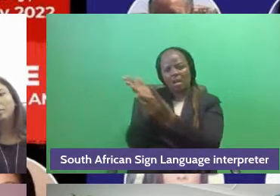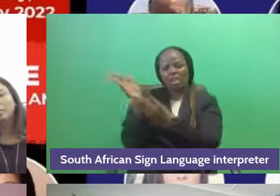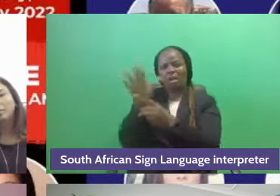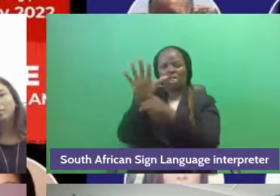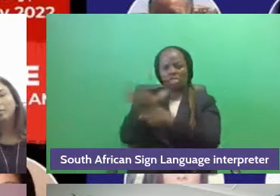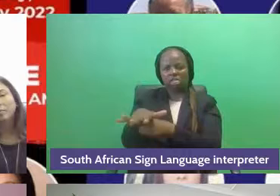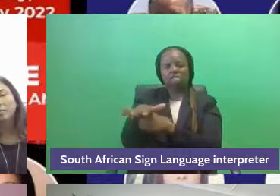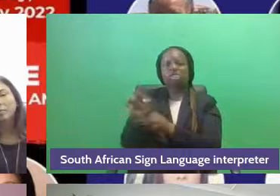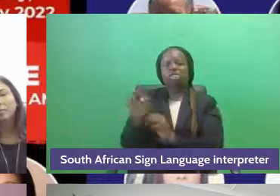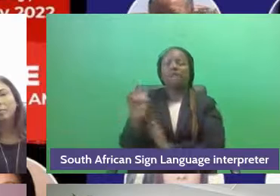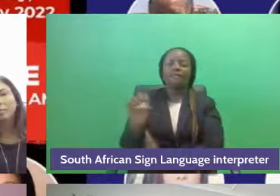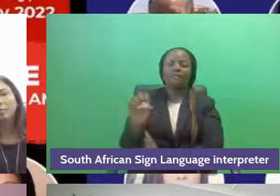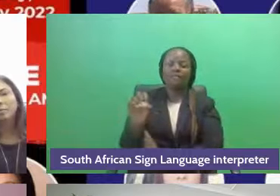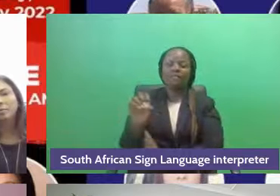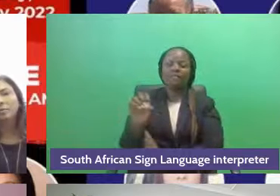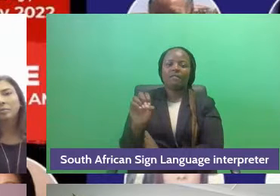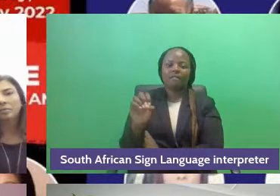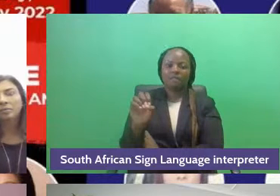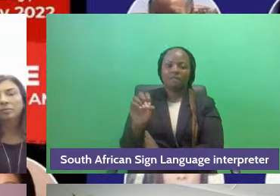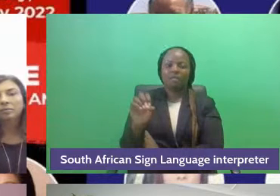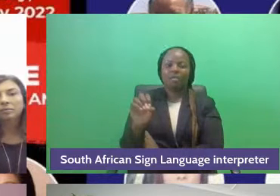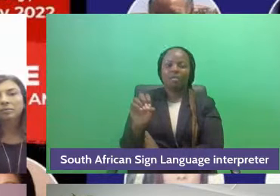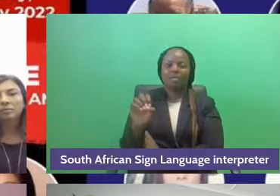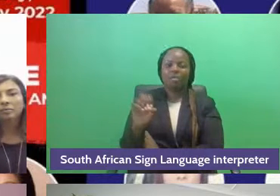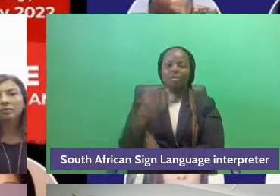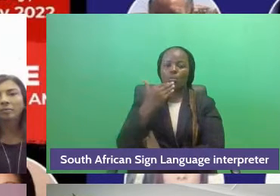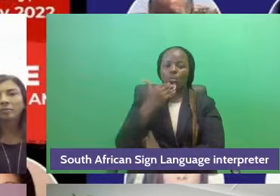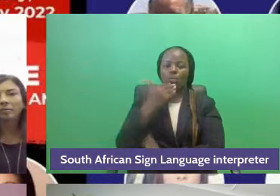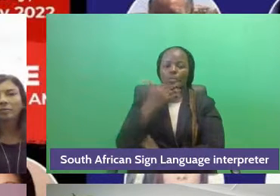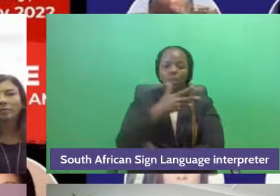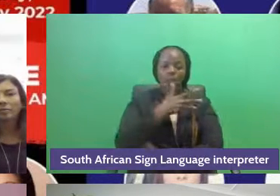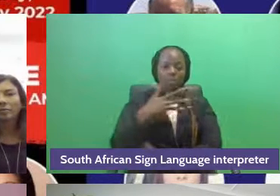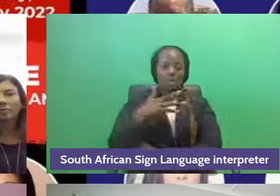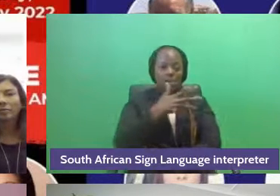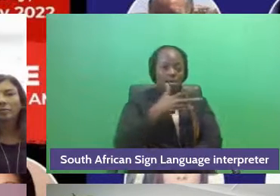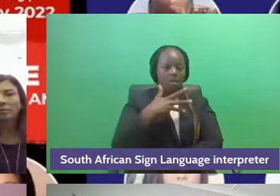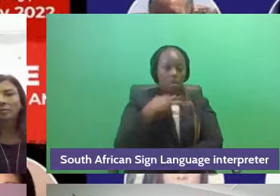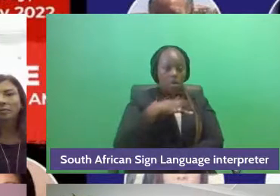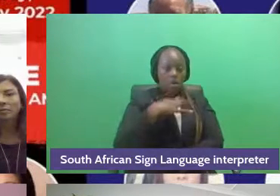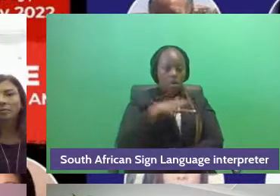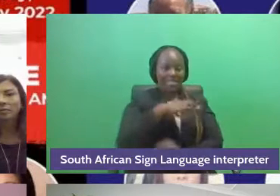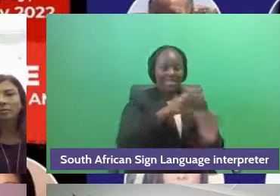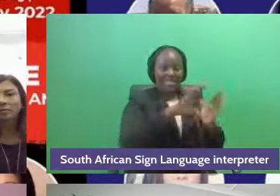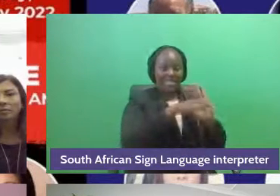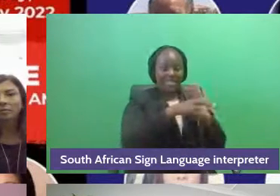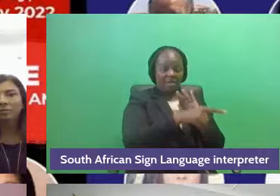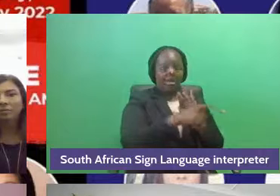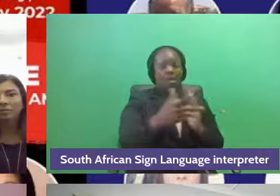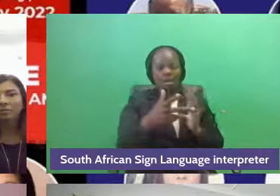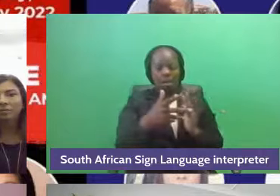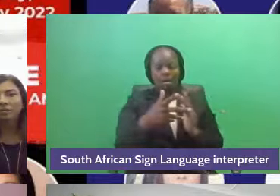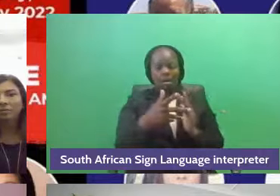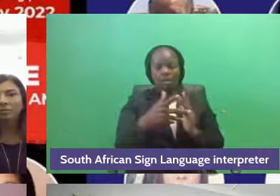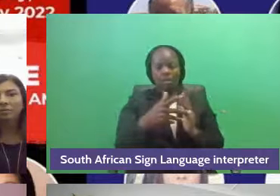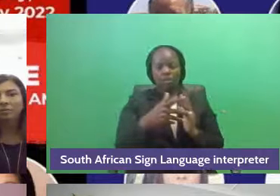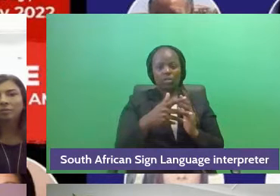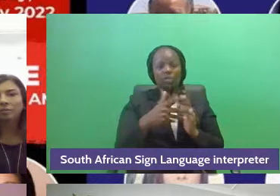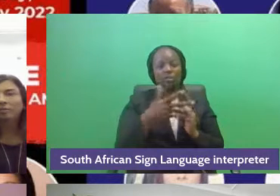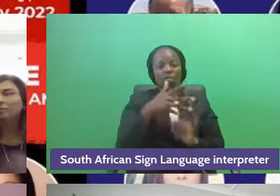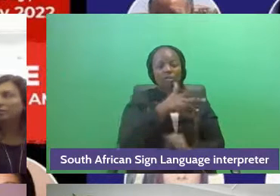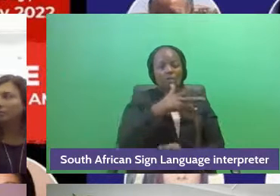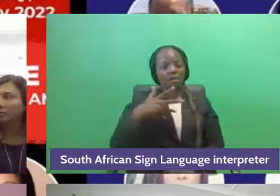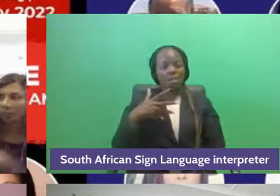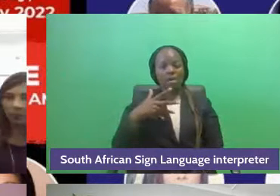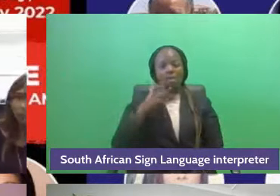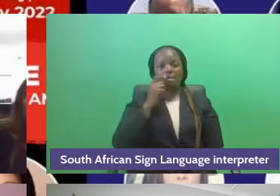two communities. So for women and girls with disabilities, the intersection of gender and disability